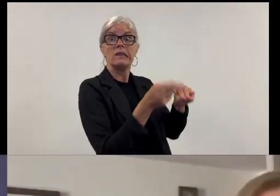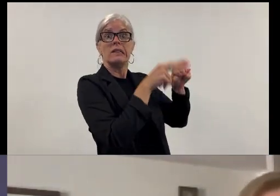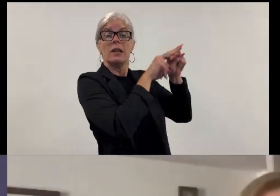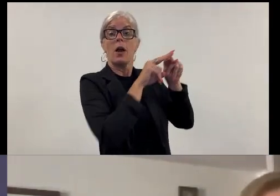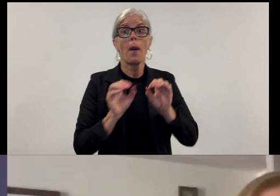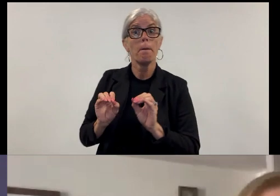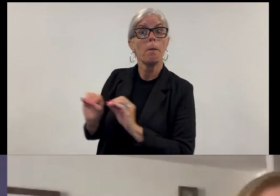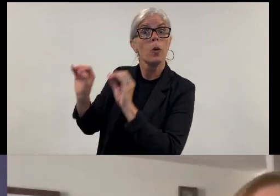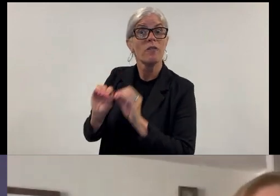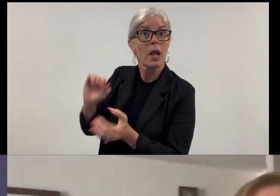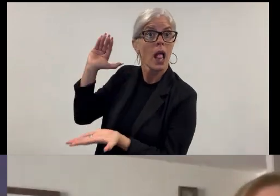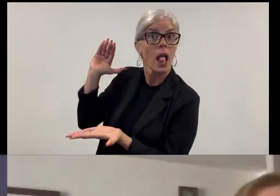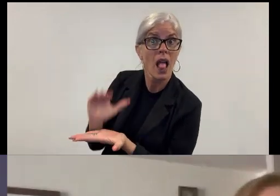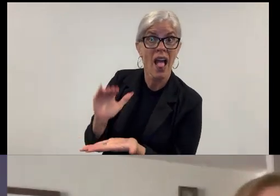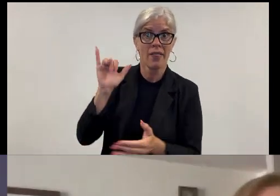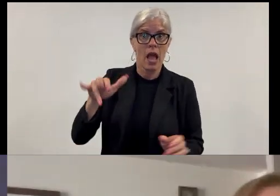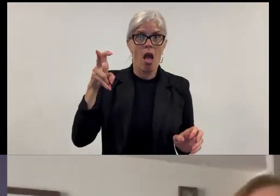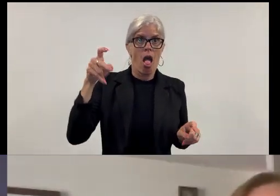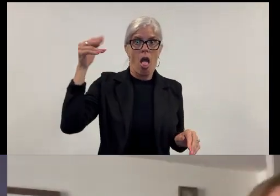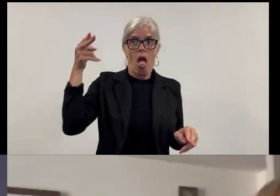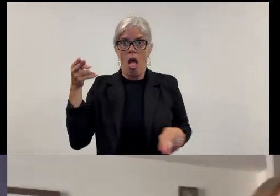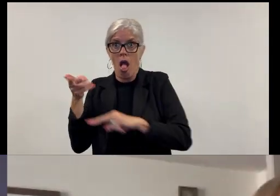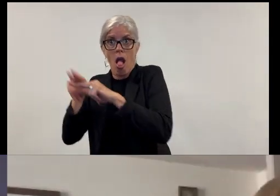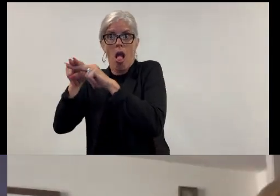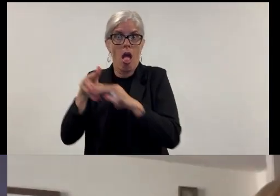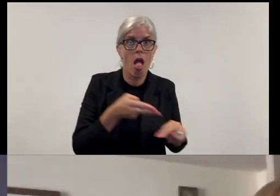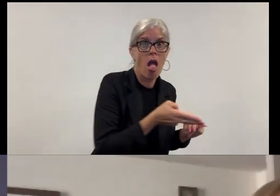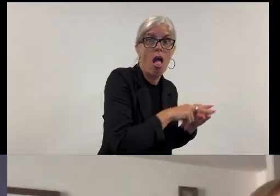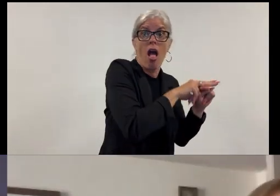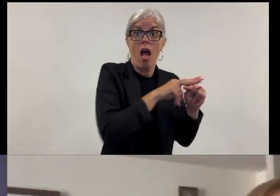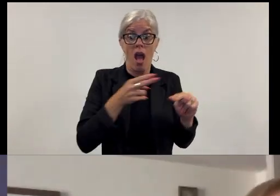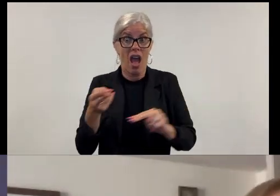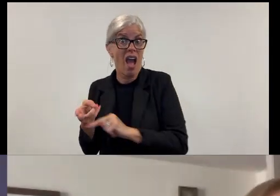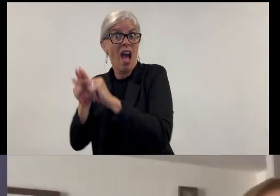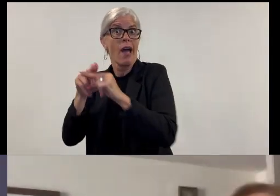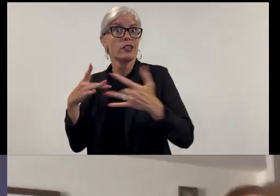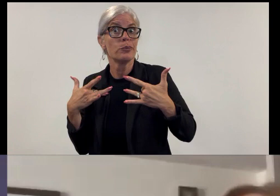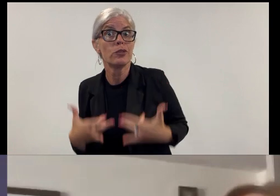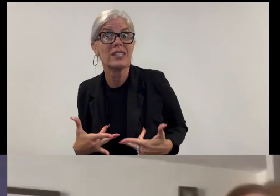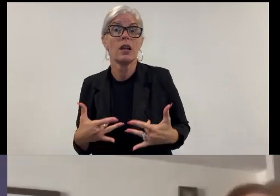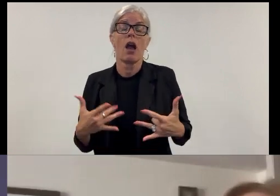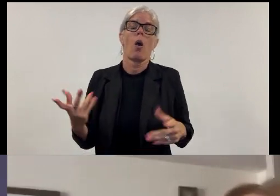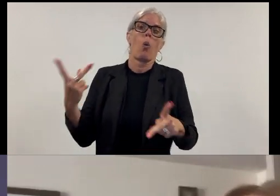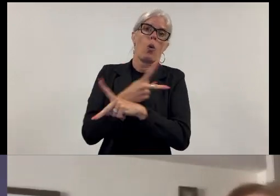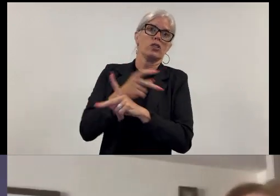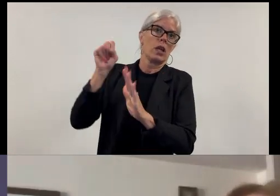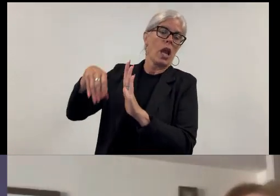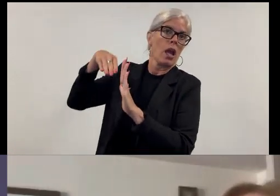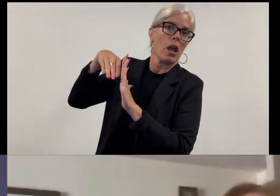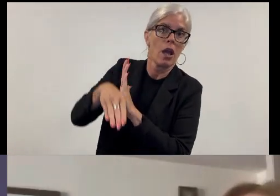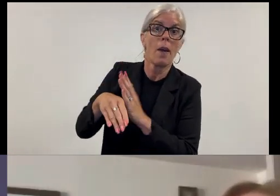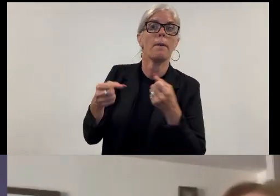decrease hand function, so forth. And that all